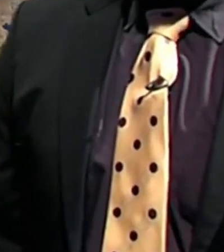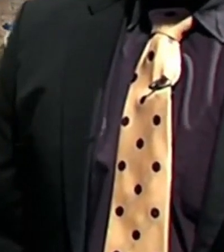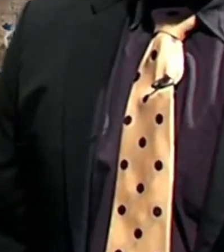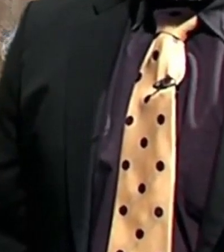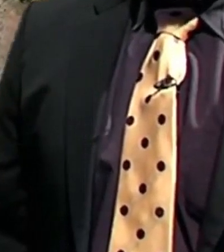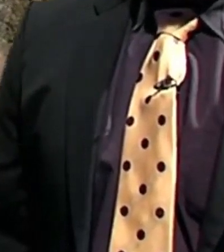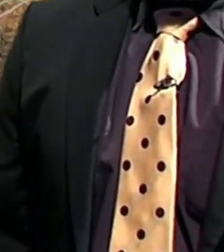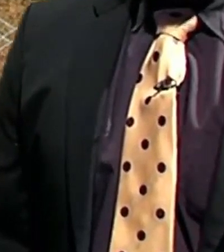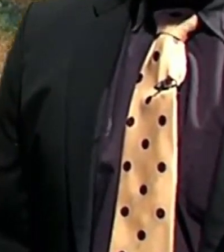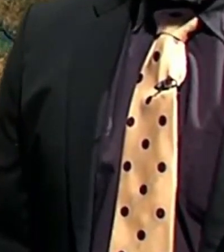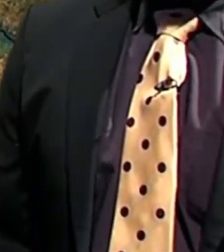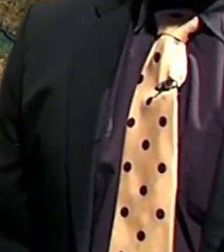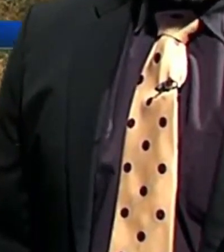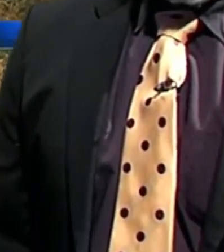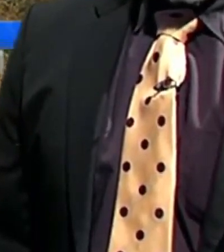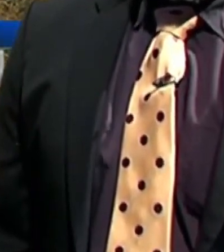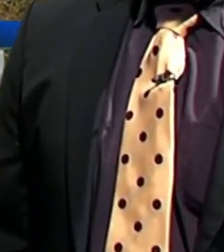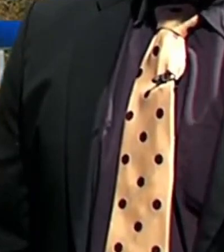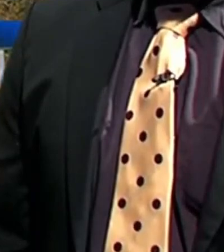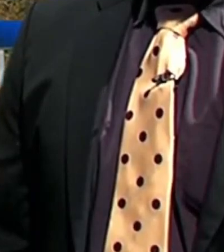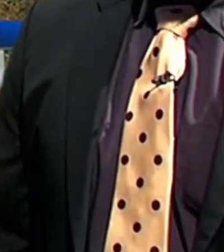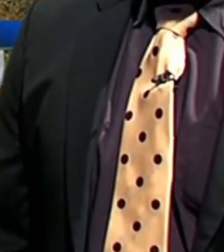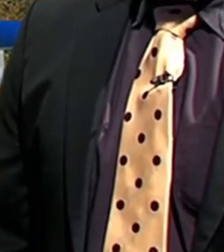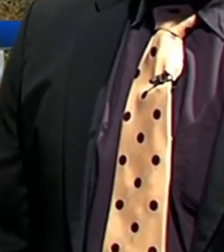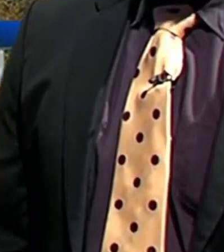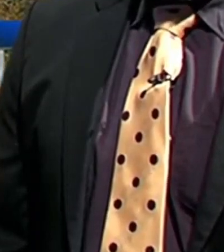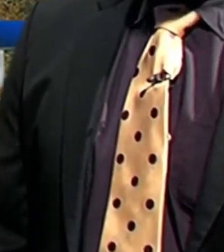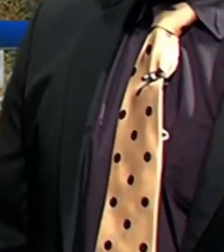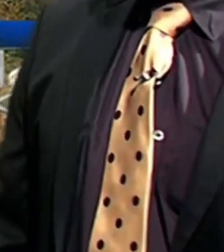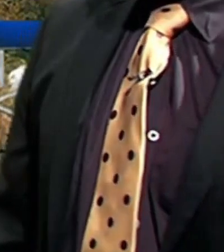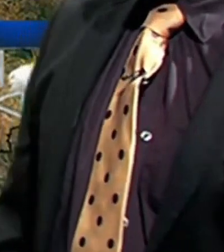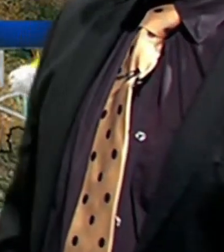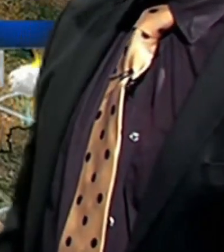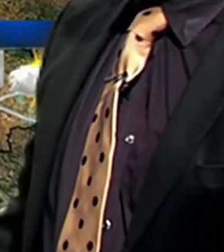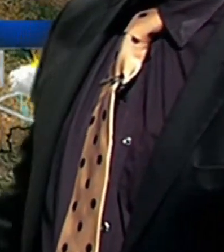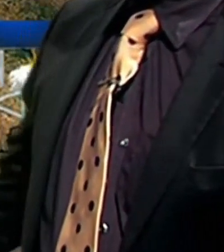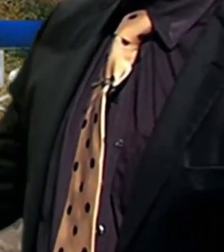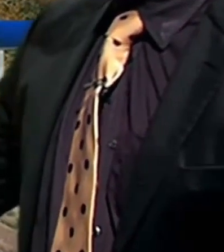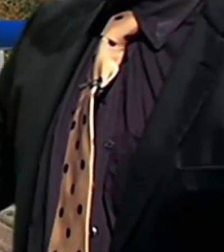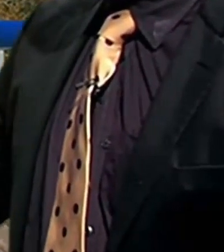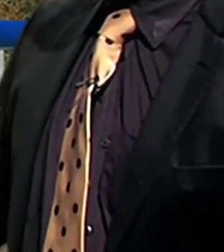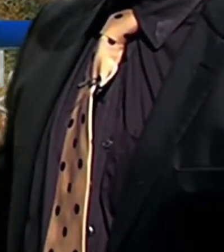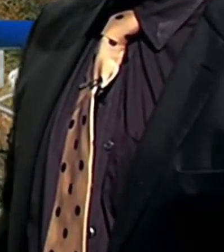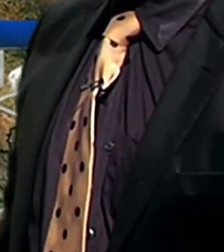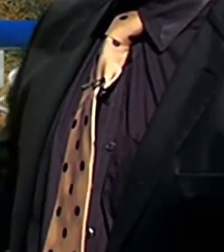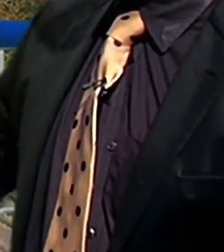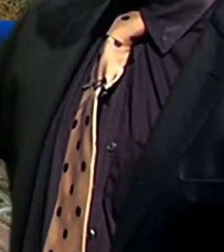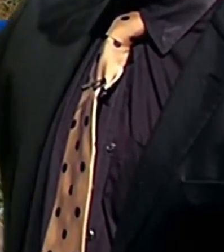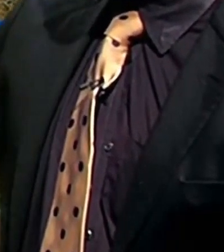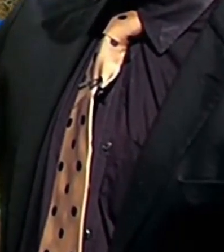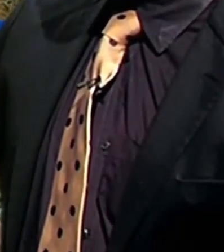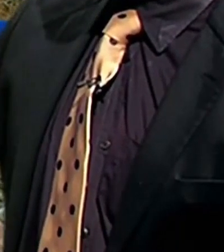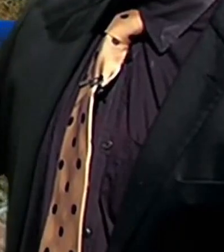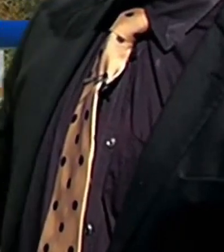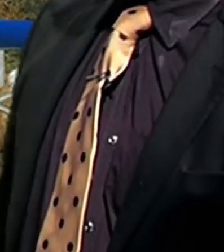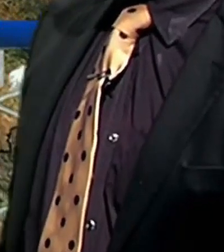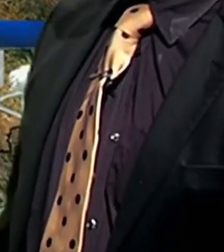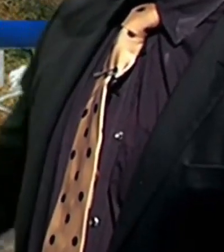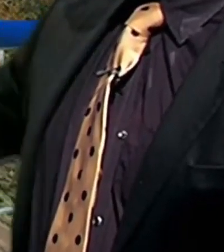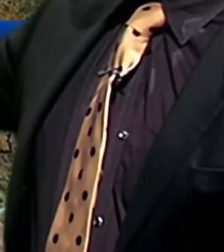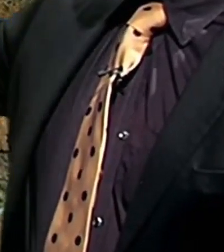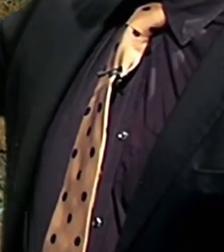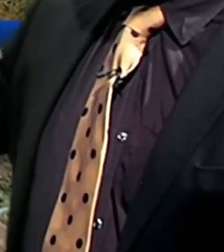tse 15 province ya Kapa Leboya re ka lebella province na Kapa Leboya e be le maemo a tleng a bata di tla fitla tse 17 mona sa le 17 man Calvinia